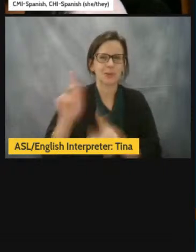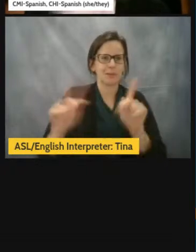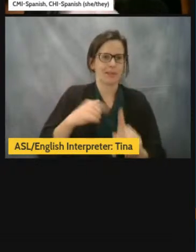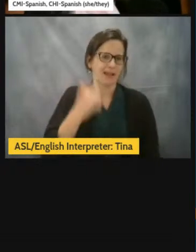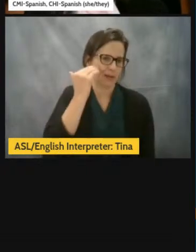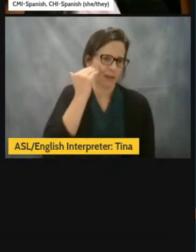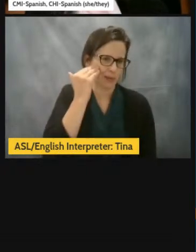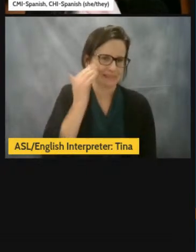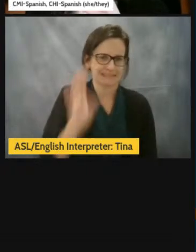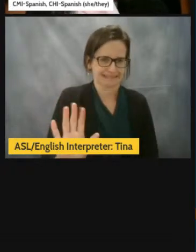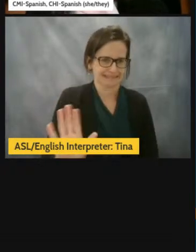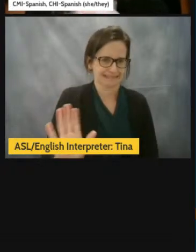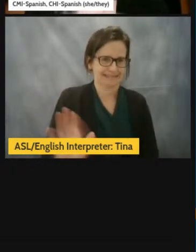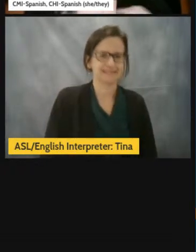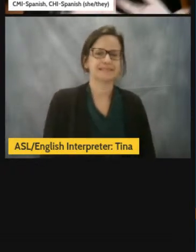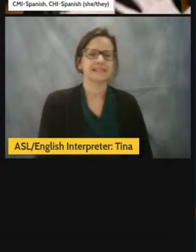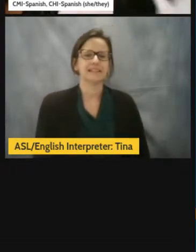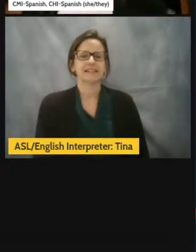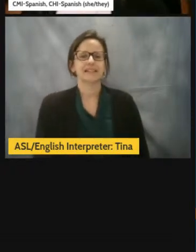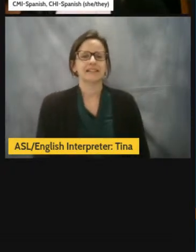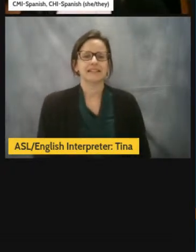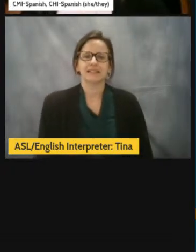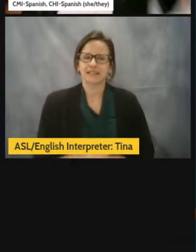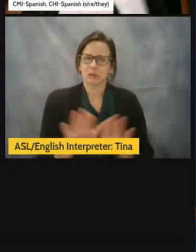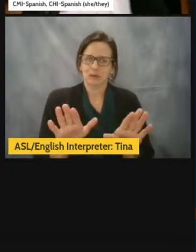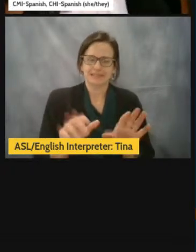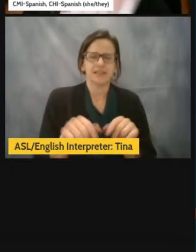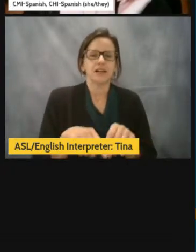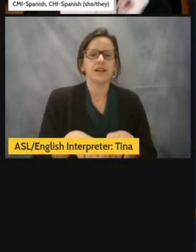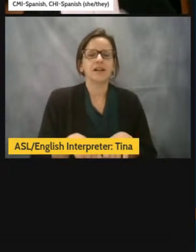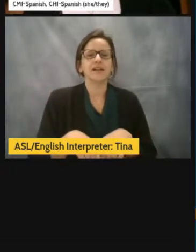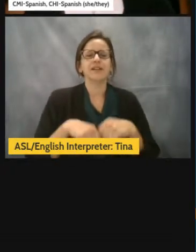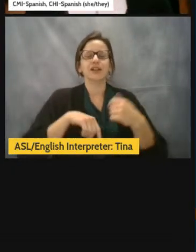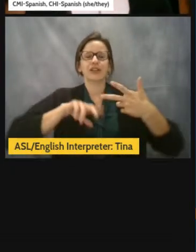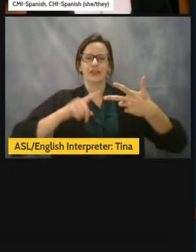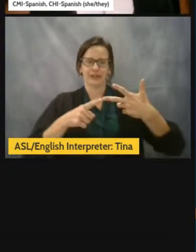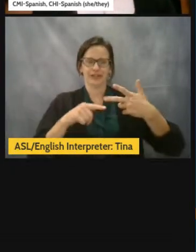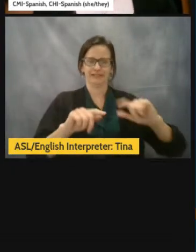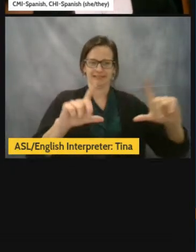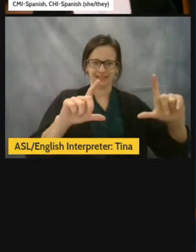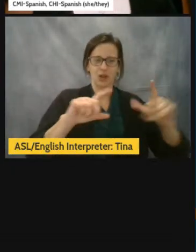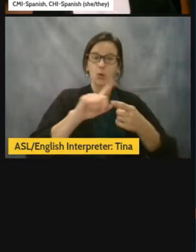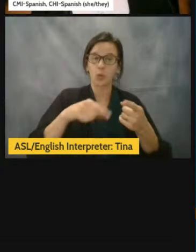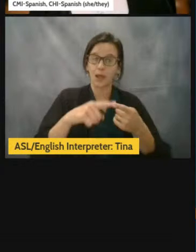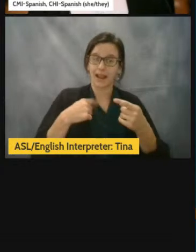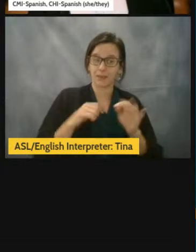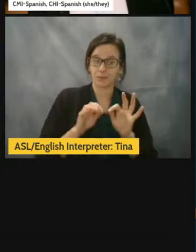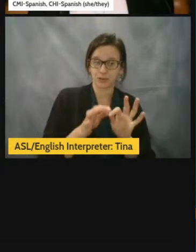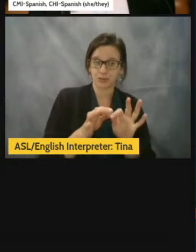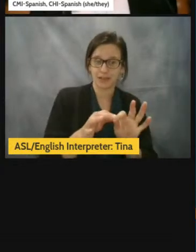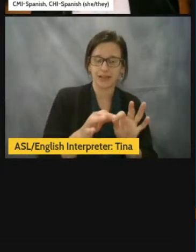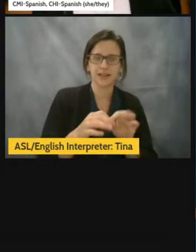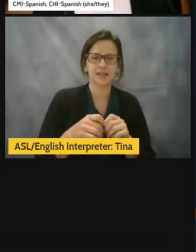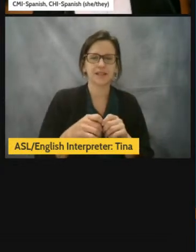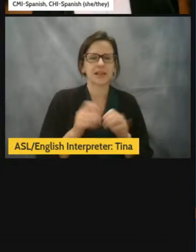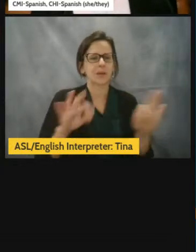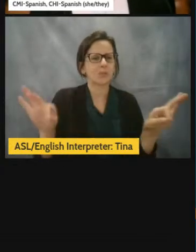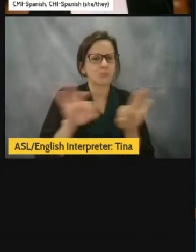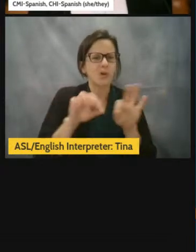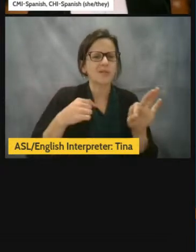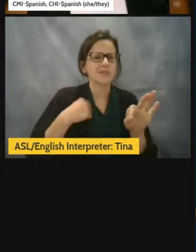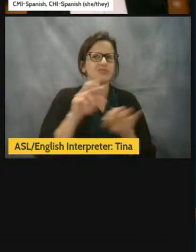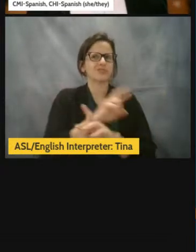Anyways. So statement number 3. When I'm interpreting, I should be familiar with a wide range